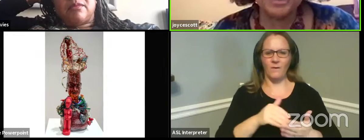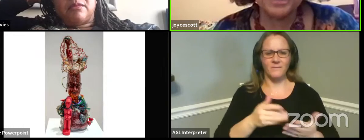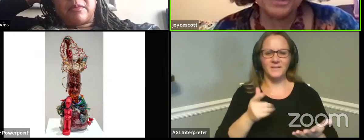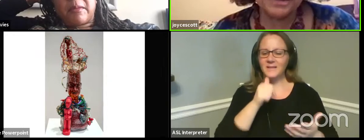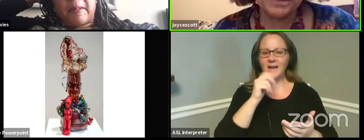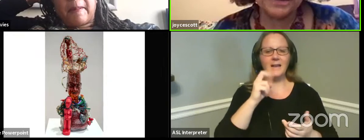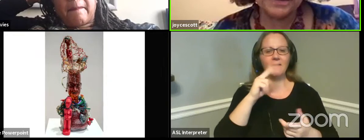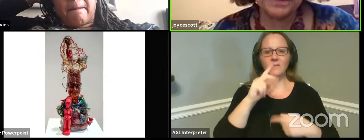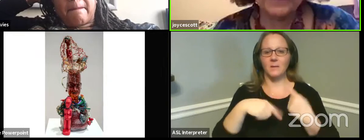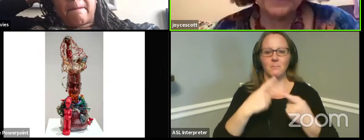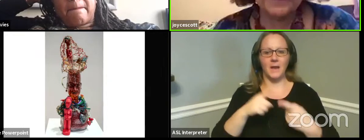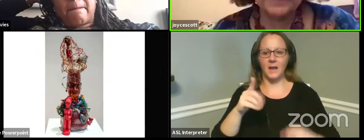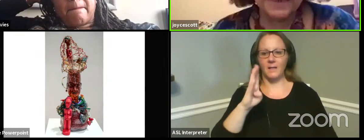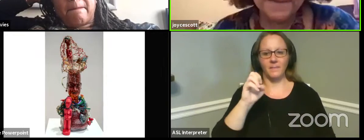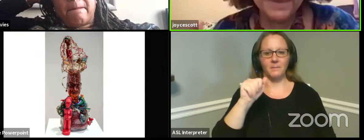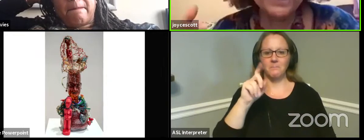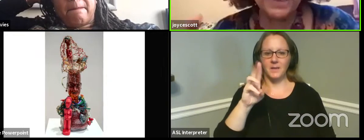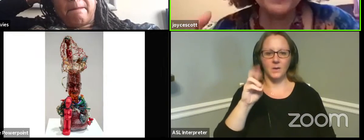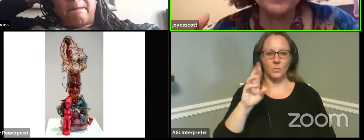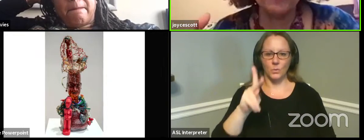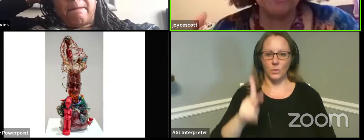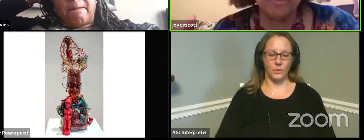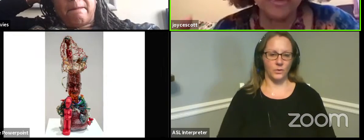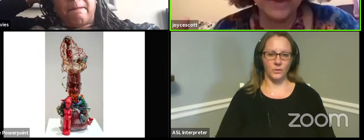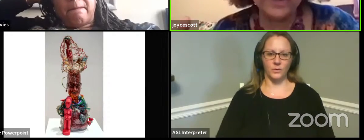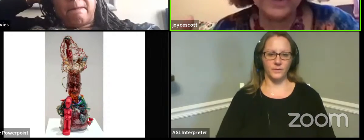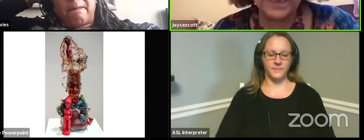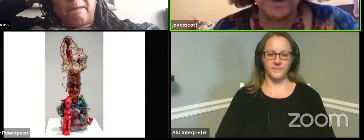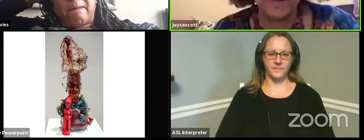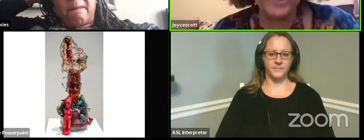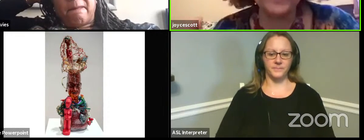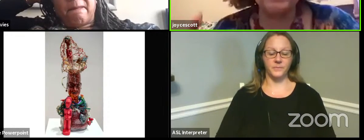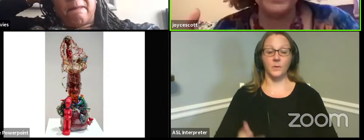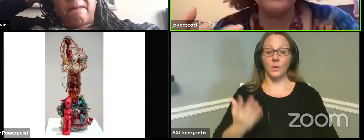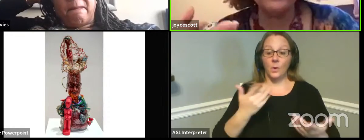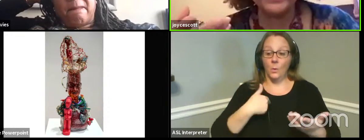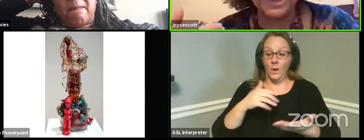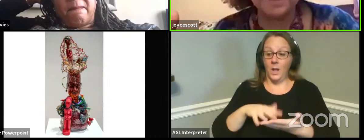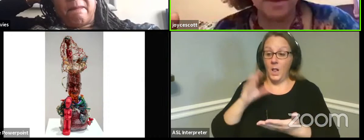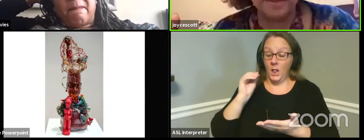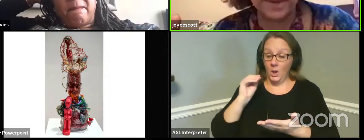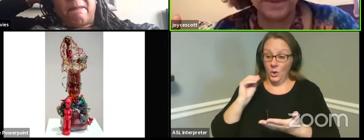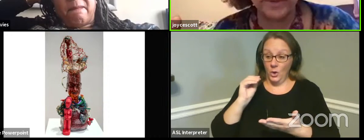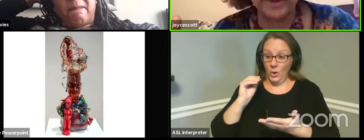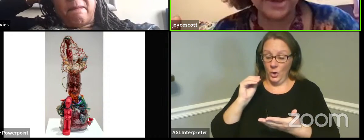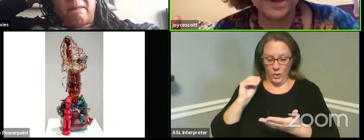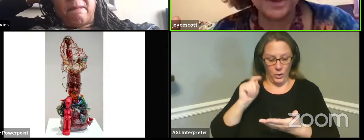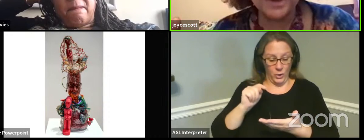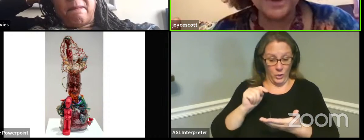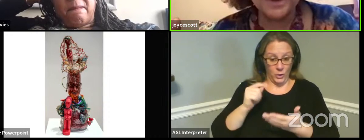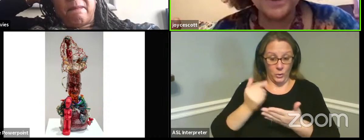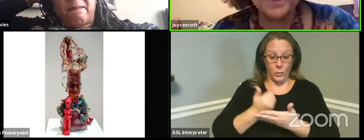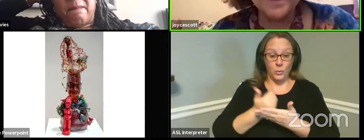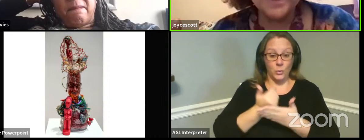beadwork. And many times those things that I learn, especially not about